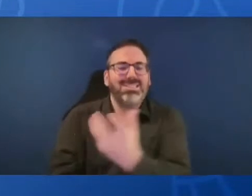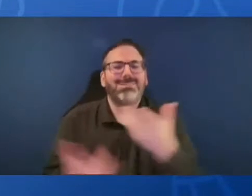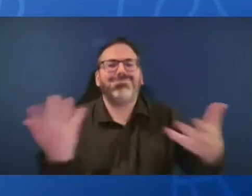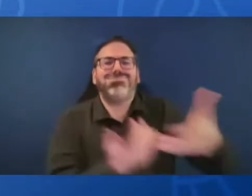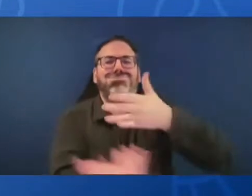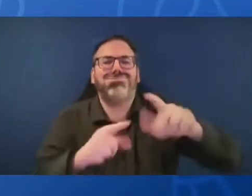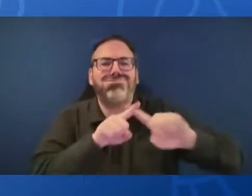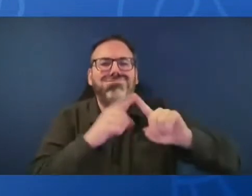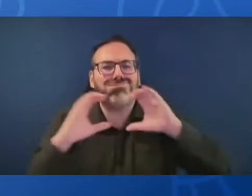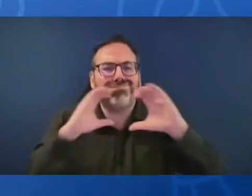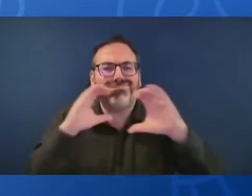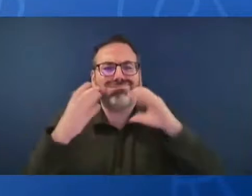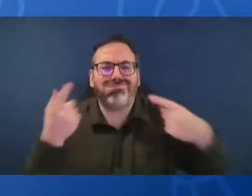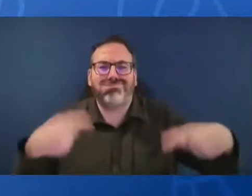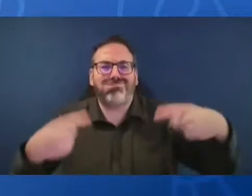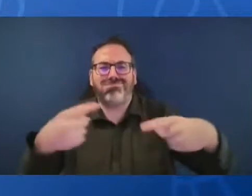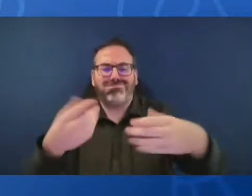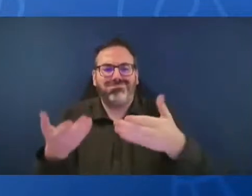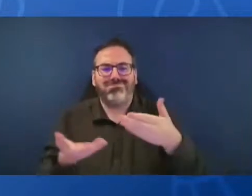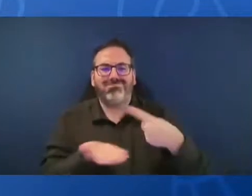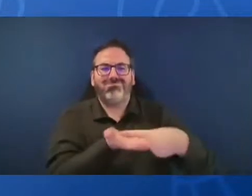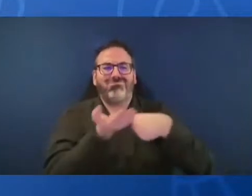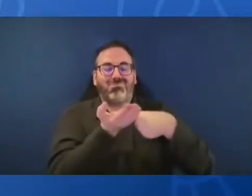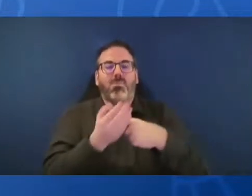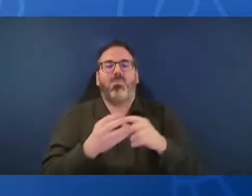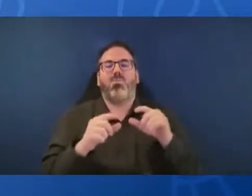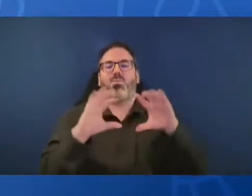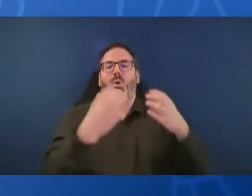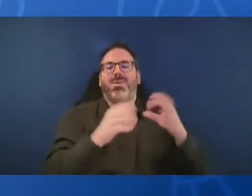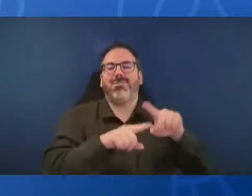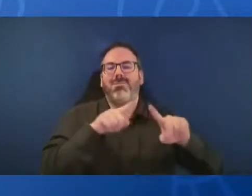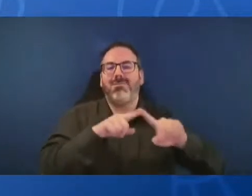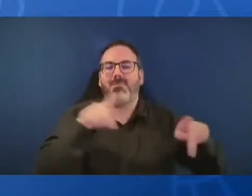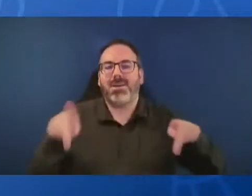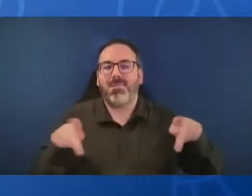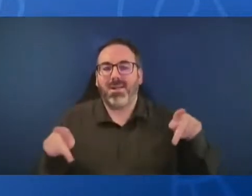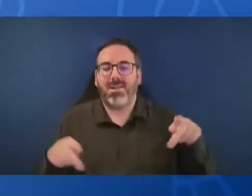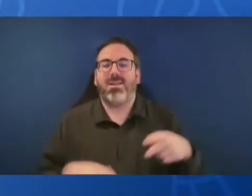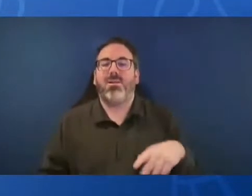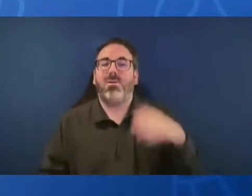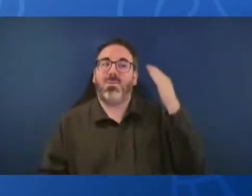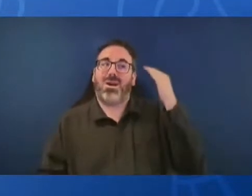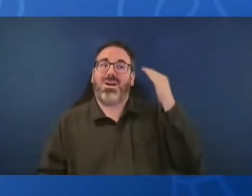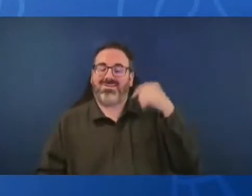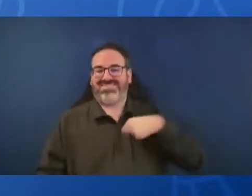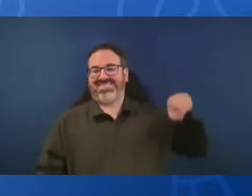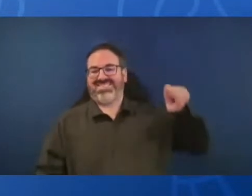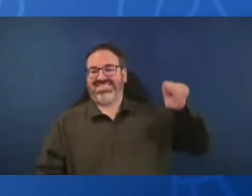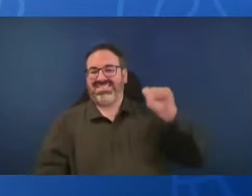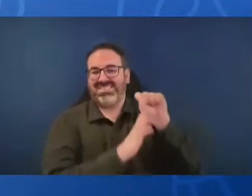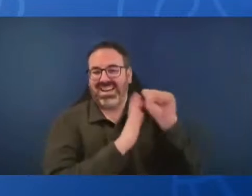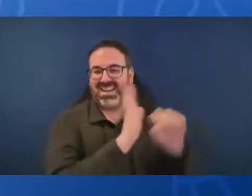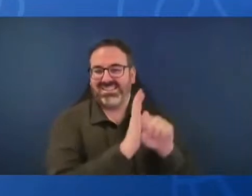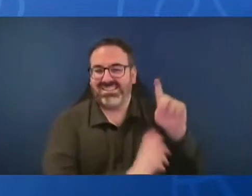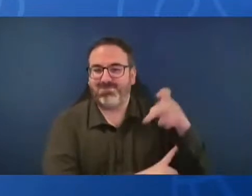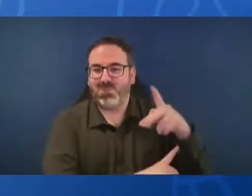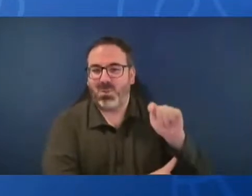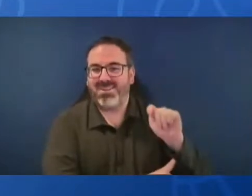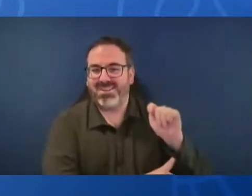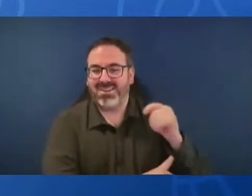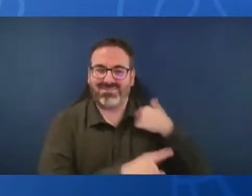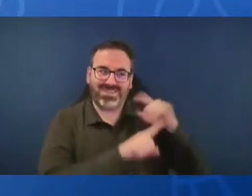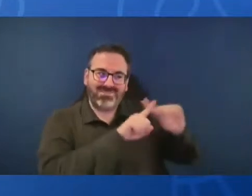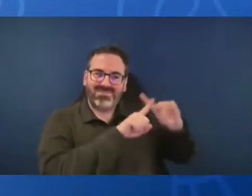State Department and why you need diplomats, because everybody's going to have different ideas. Everybody's going to think there's a better way, and we all